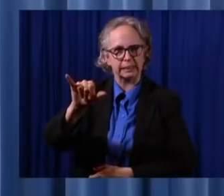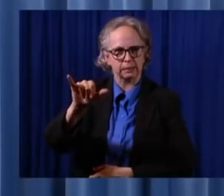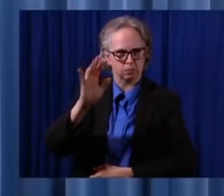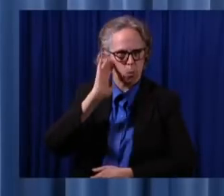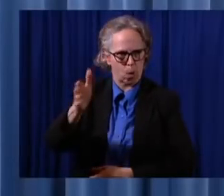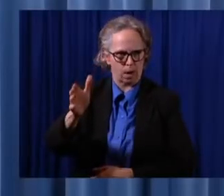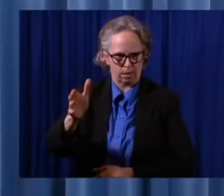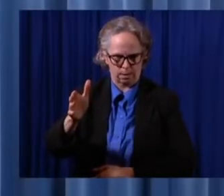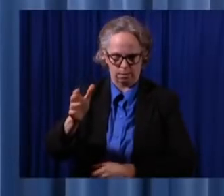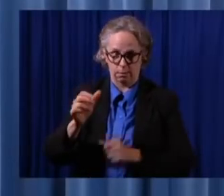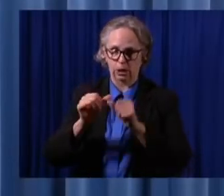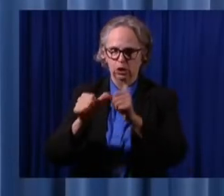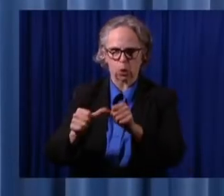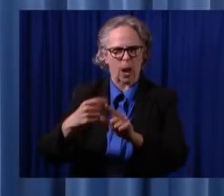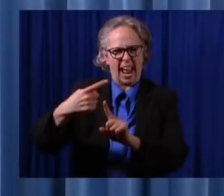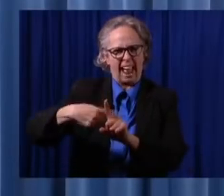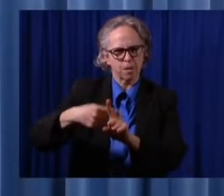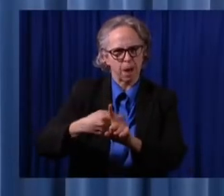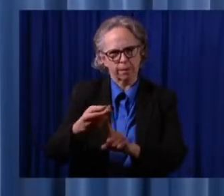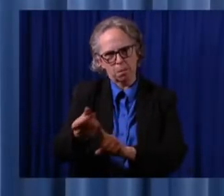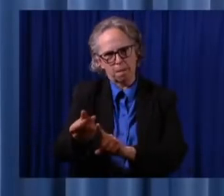month.